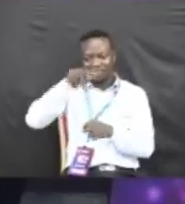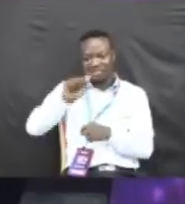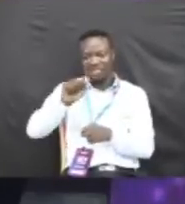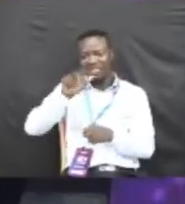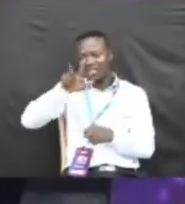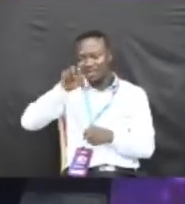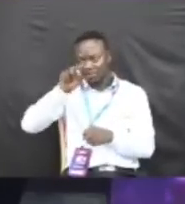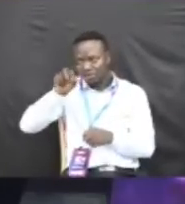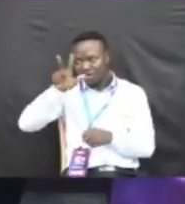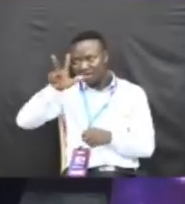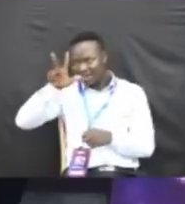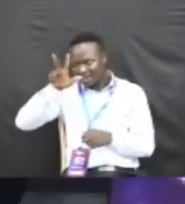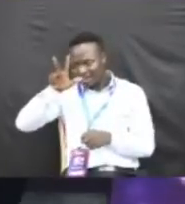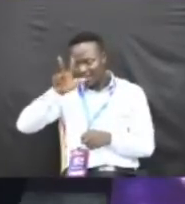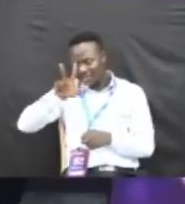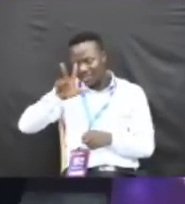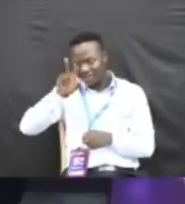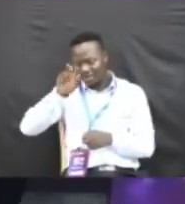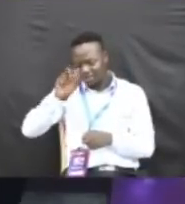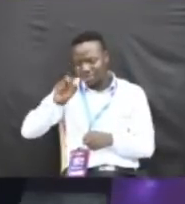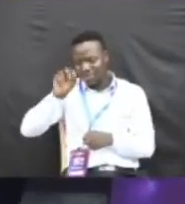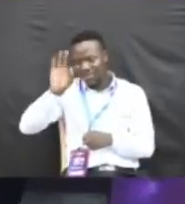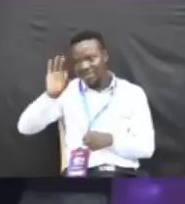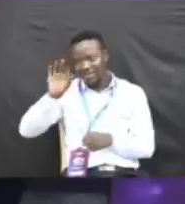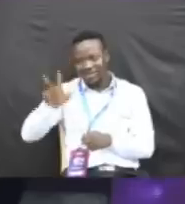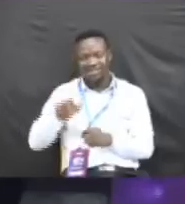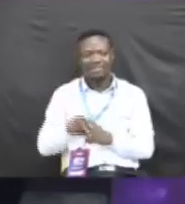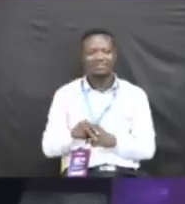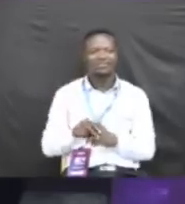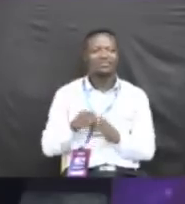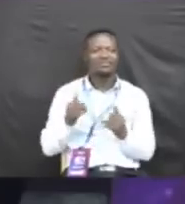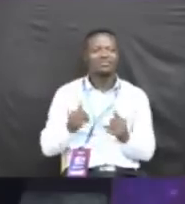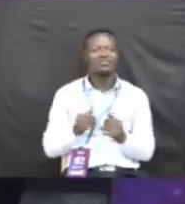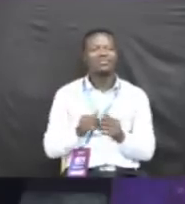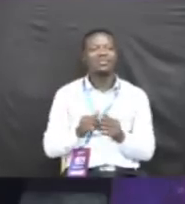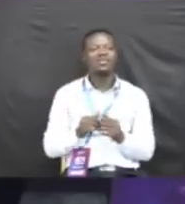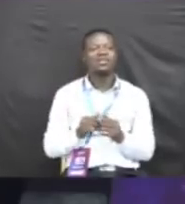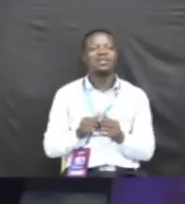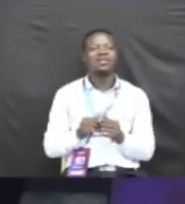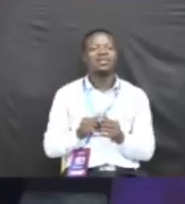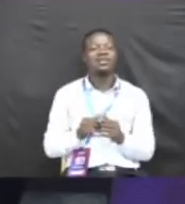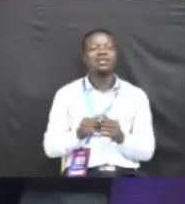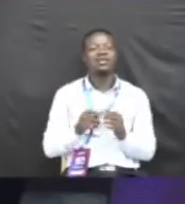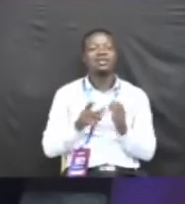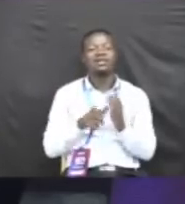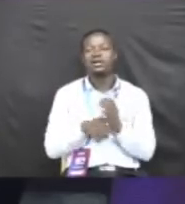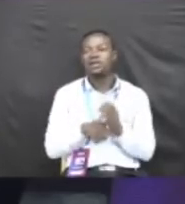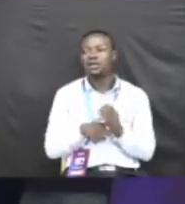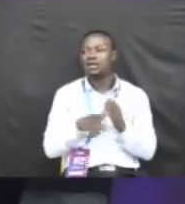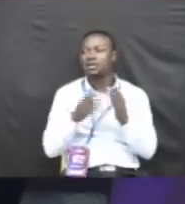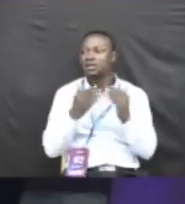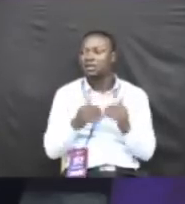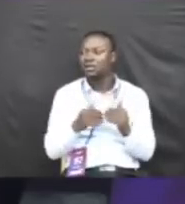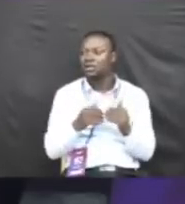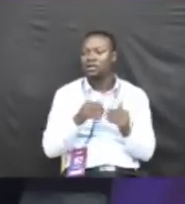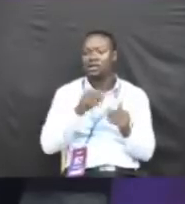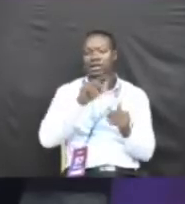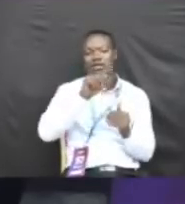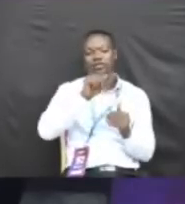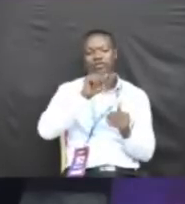Right. Next, Master Gabriel Abbe of Paradise Assembly, Trina District was a